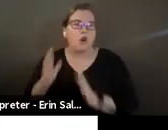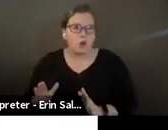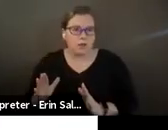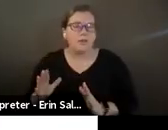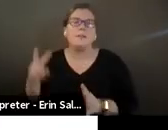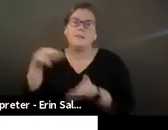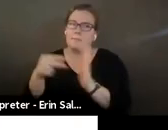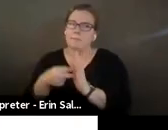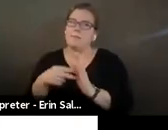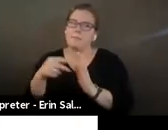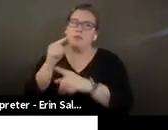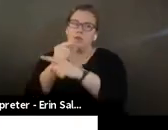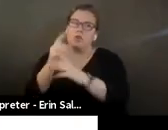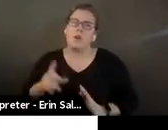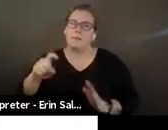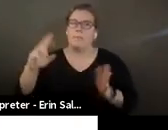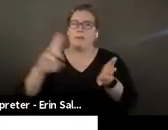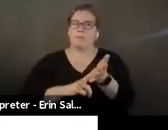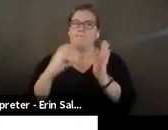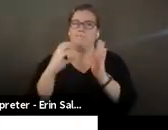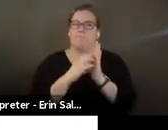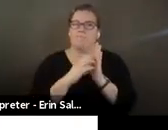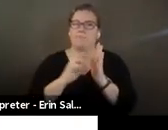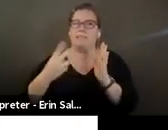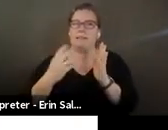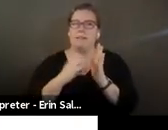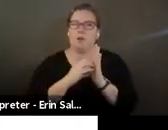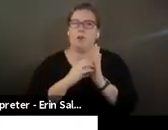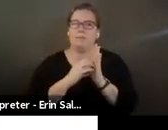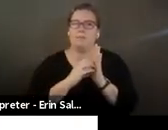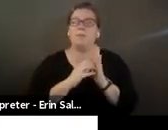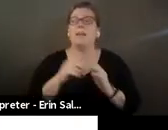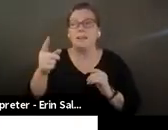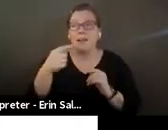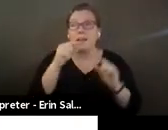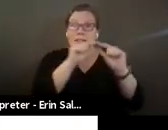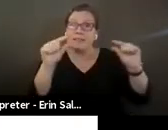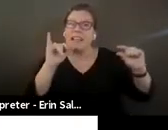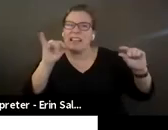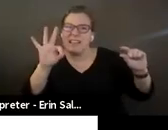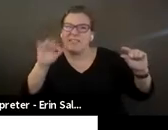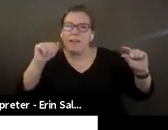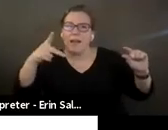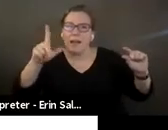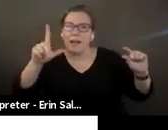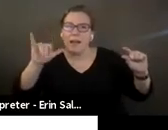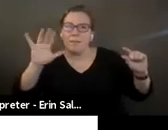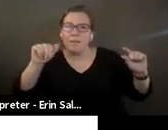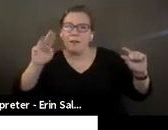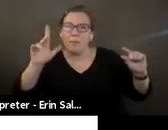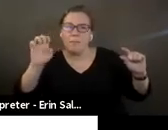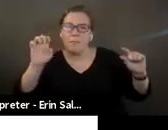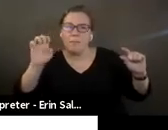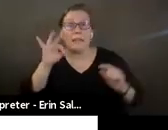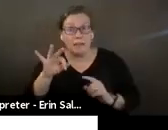they would have a guardian fill out their section. It does say if applicable, because it is not required to